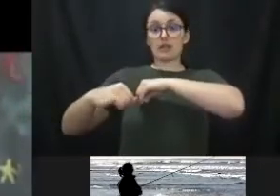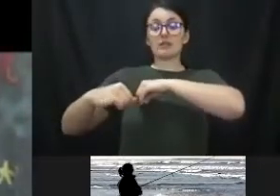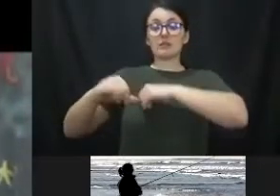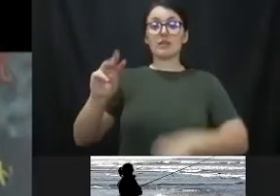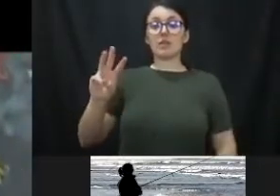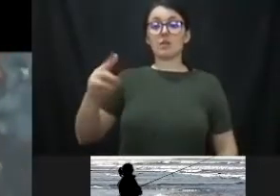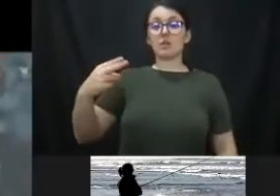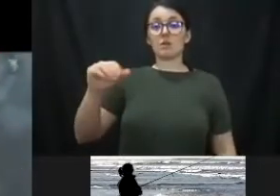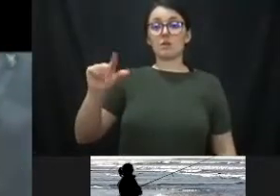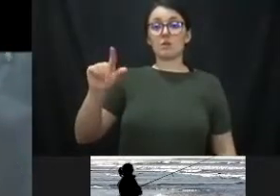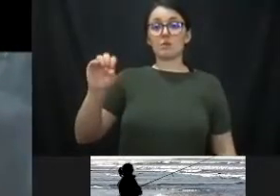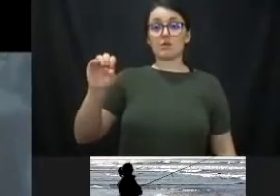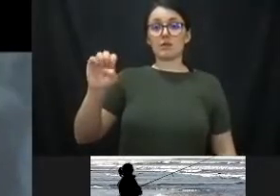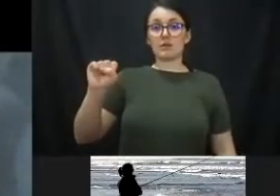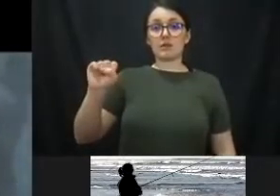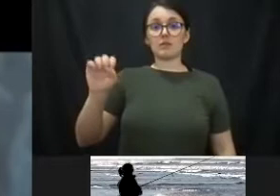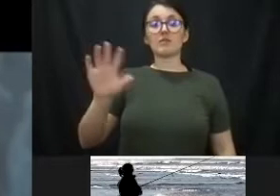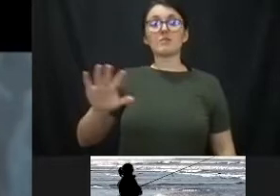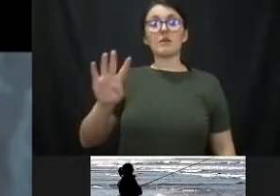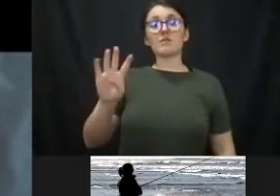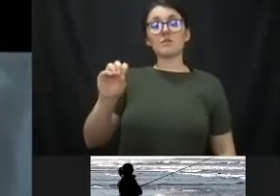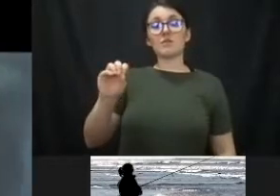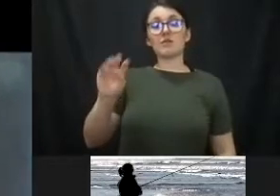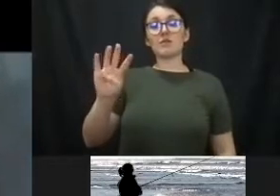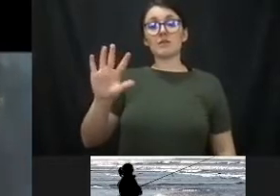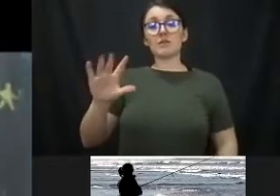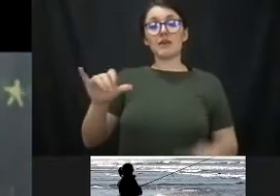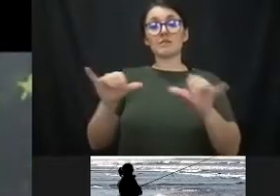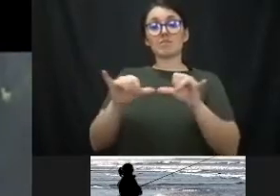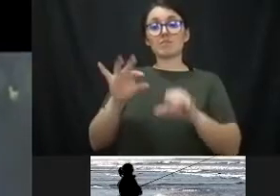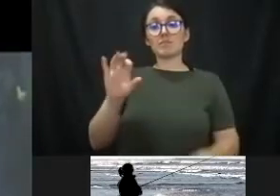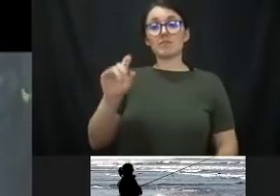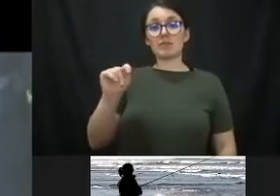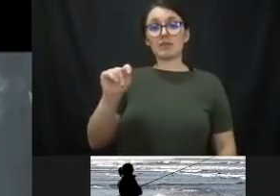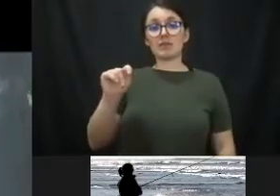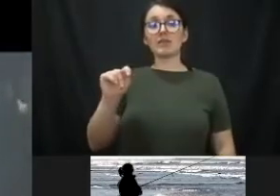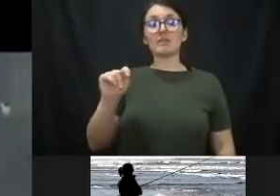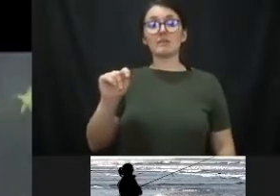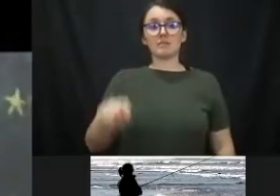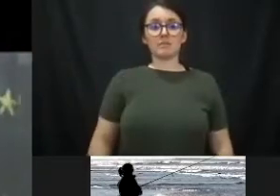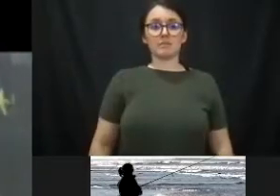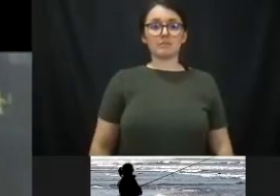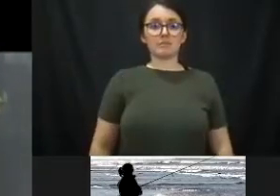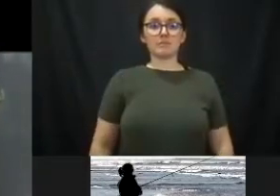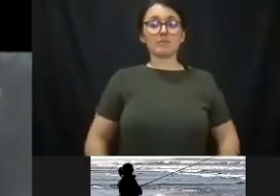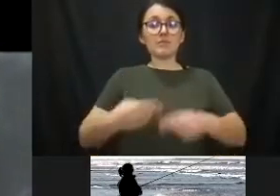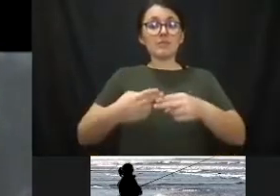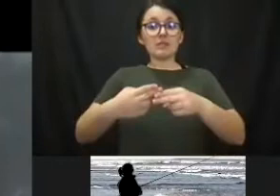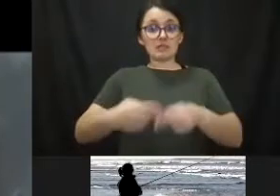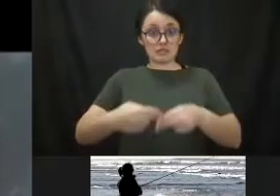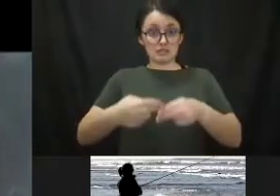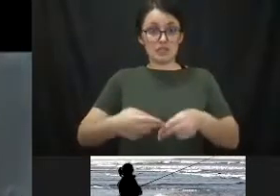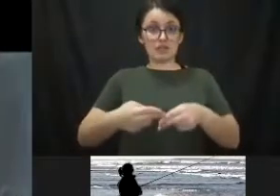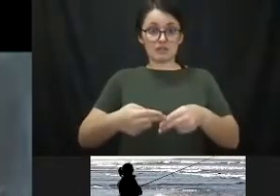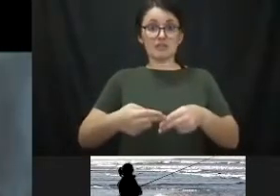So they are 40 to 45 feet long, 45 tons. Remember, about a ton a foot, and